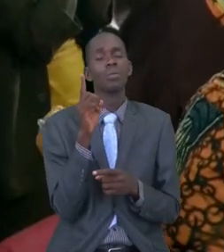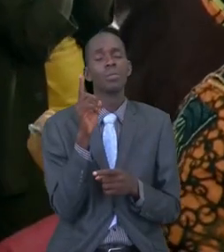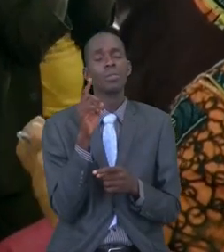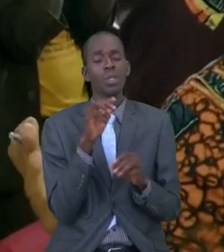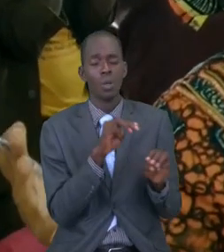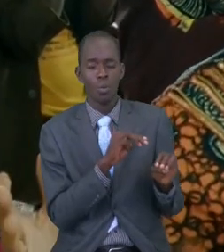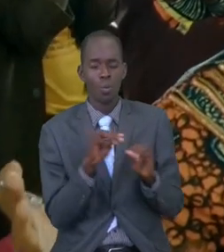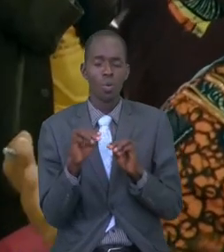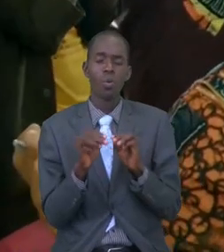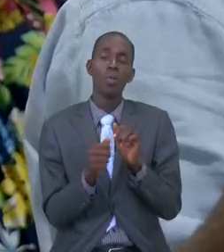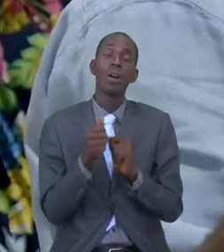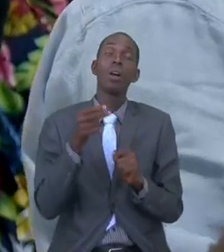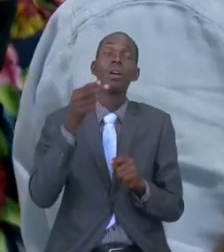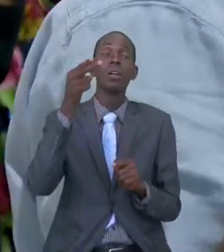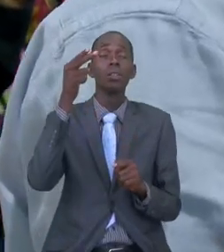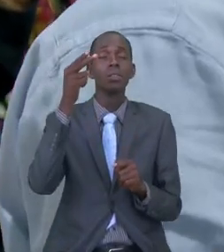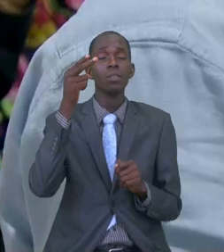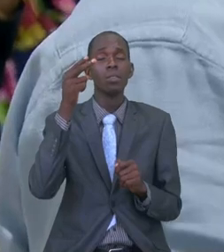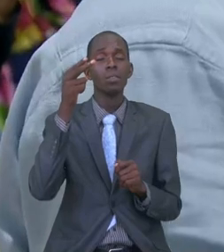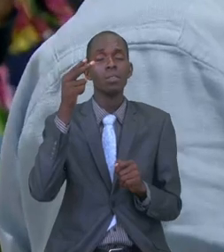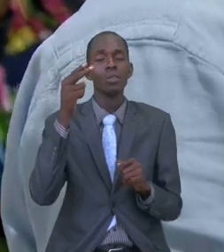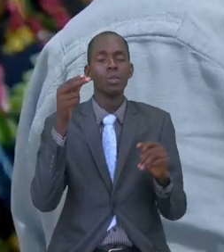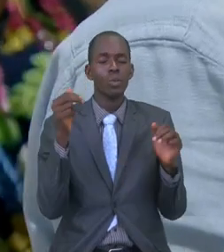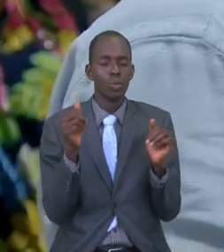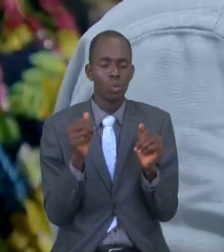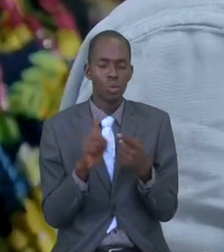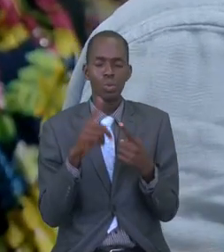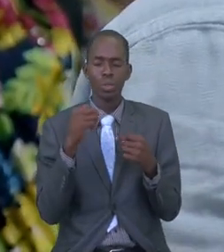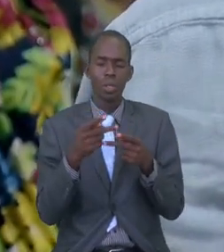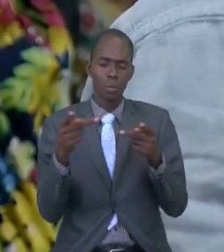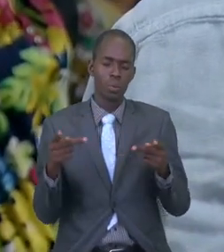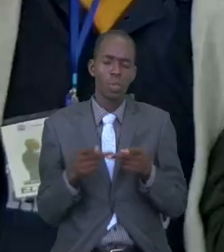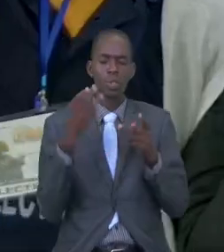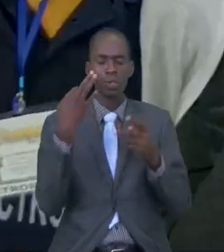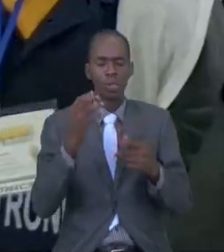Move higher to the place of achievement.